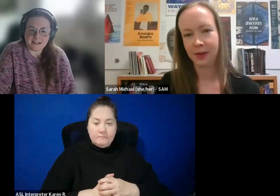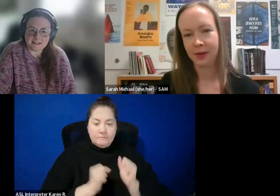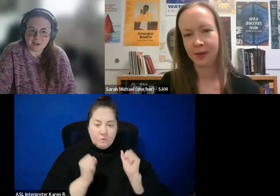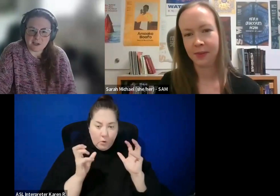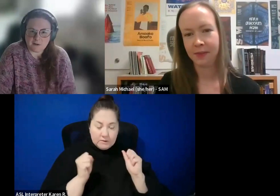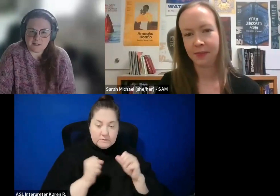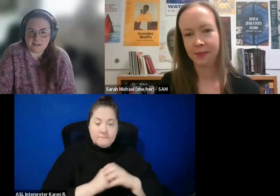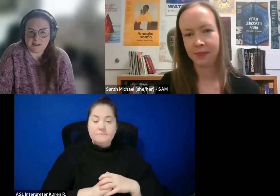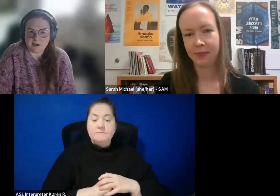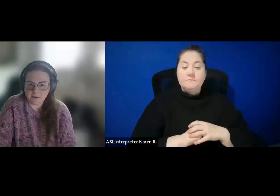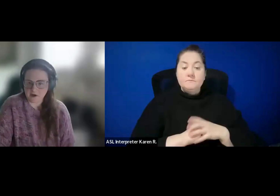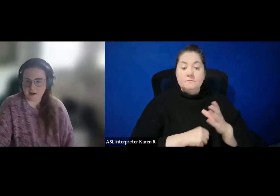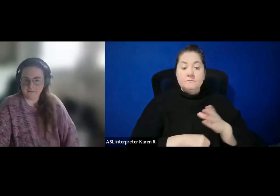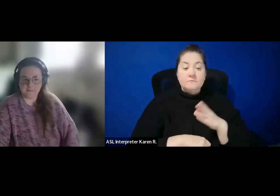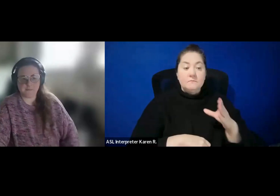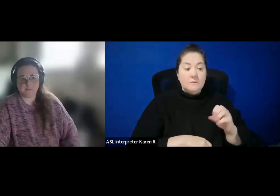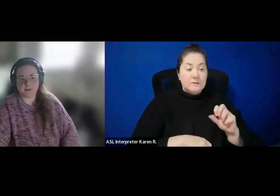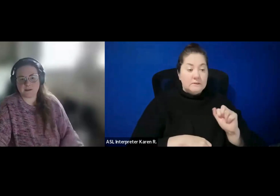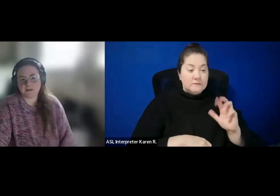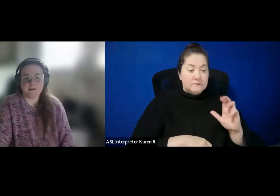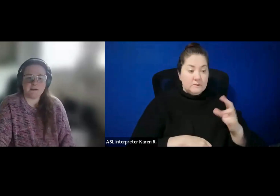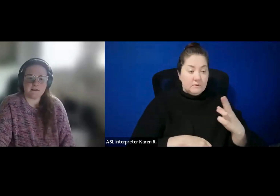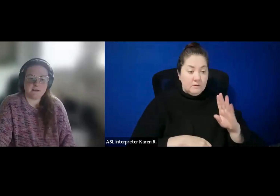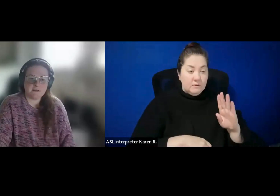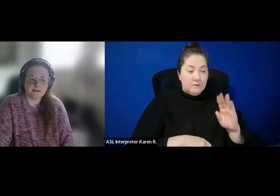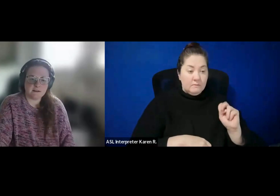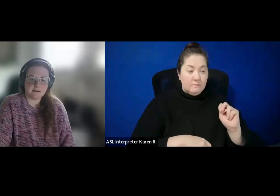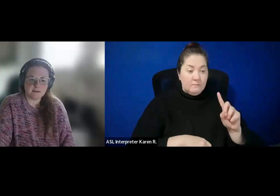Awesome. Let's go over to Sarah Bednar.